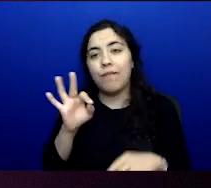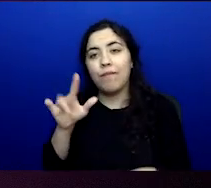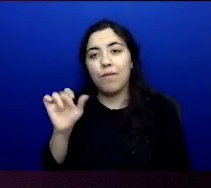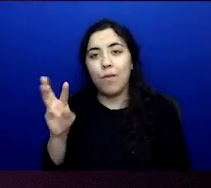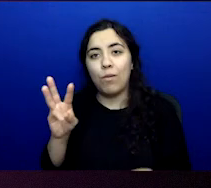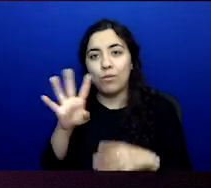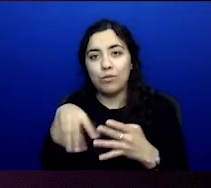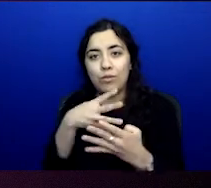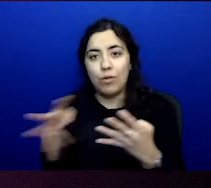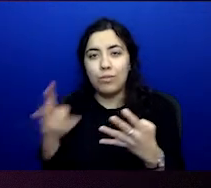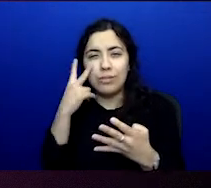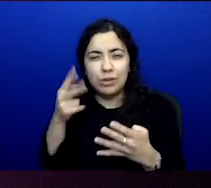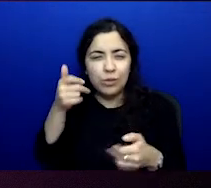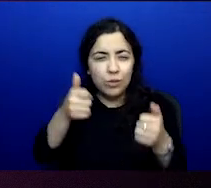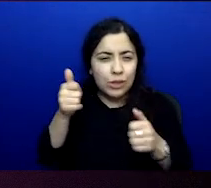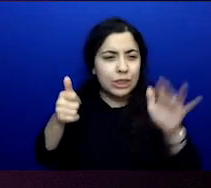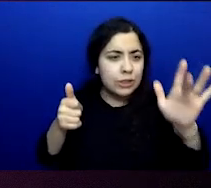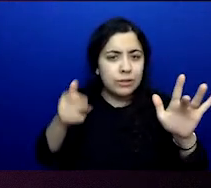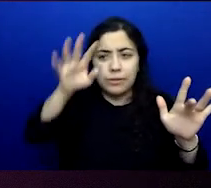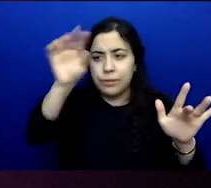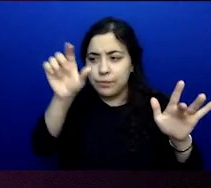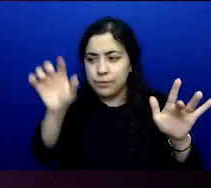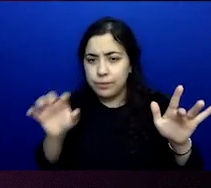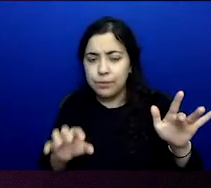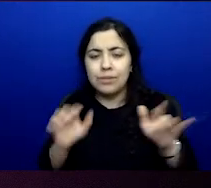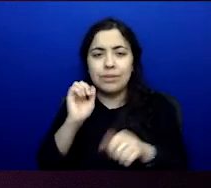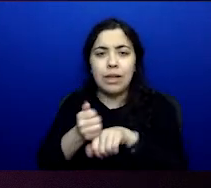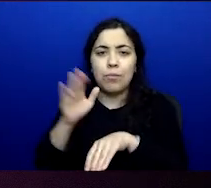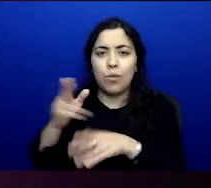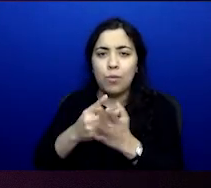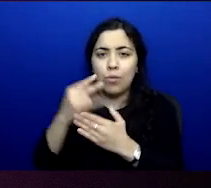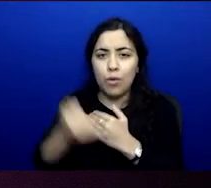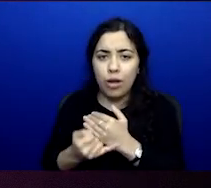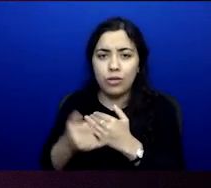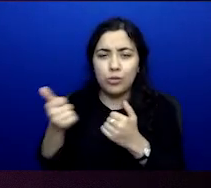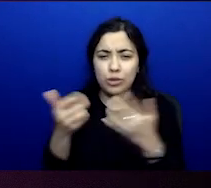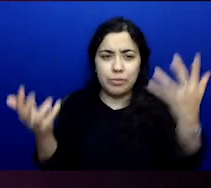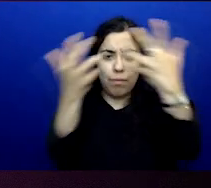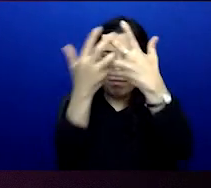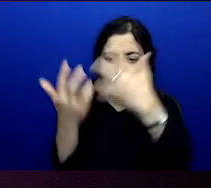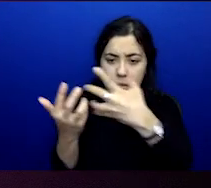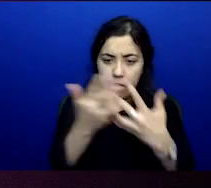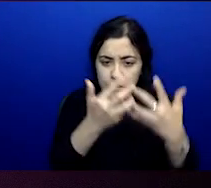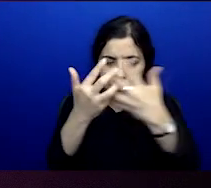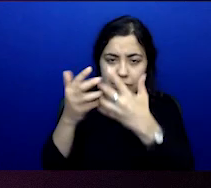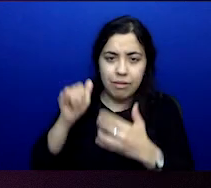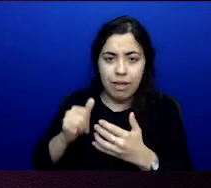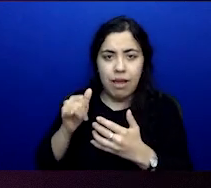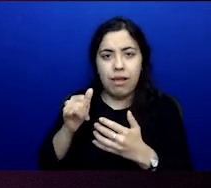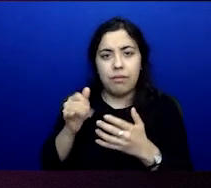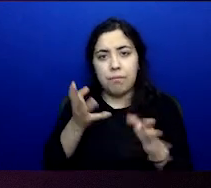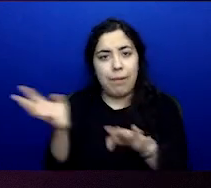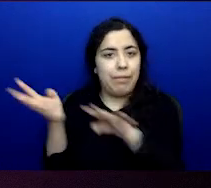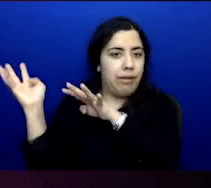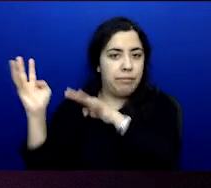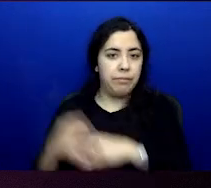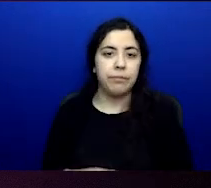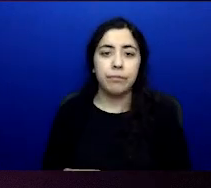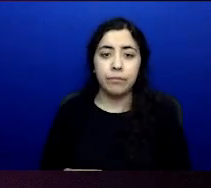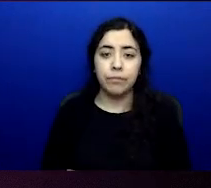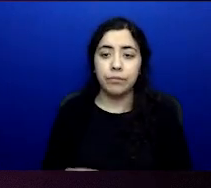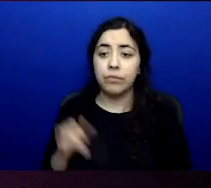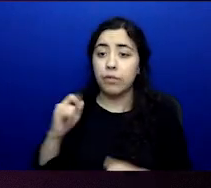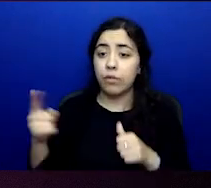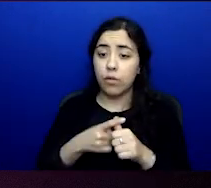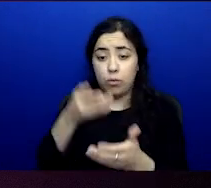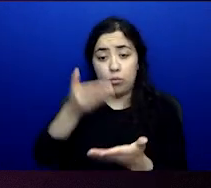see which modular pipelines are defined in that project as well as what nodes belong to that modular pipeline. So that first MVP proved to